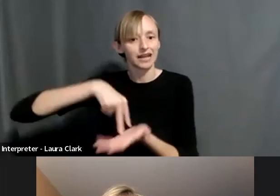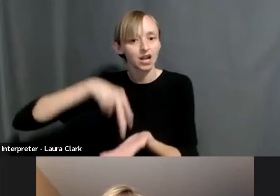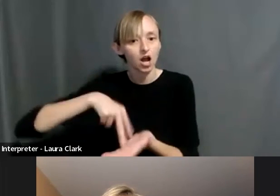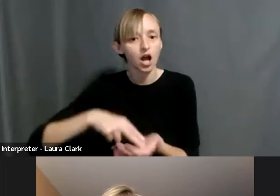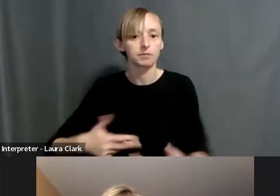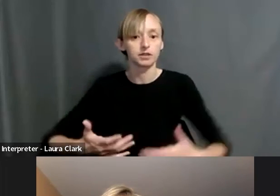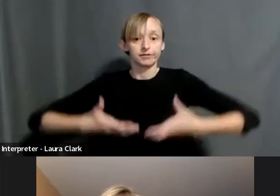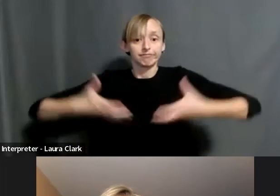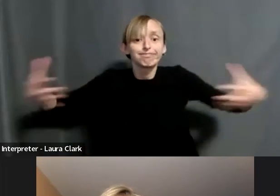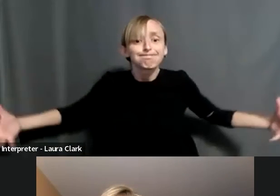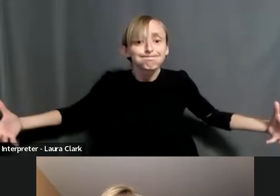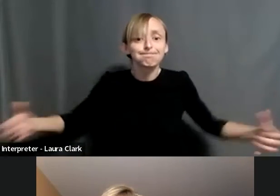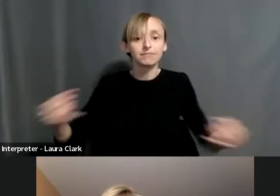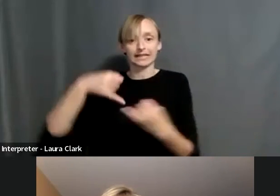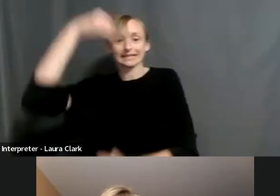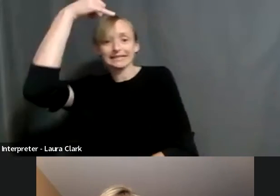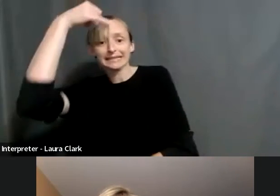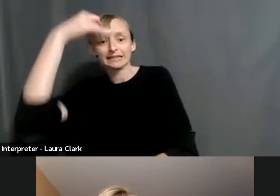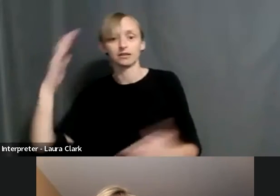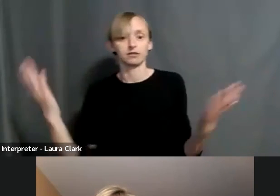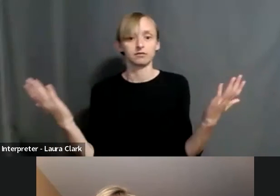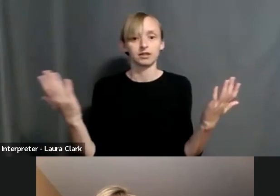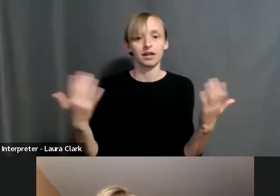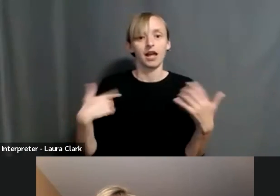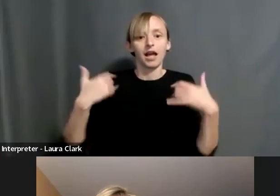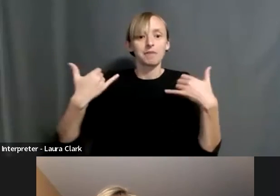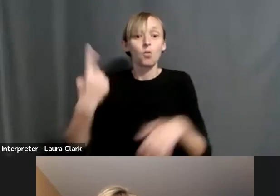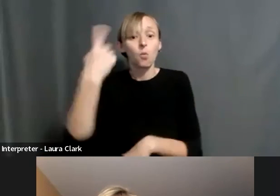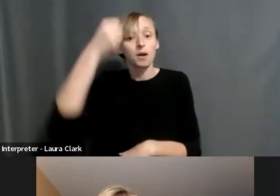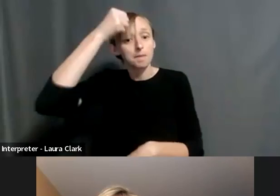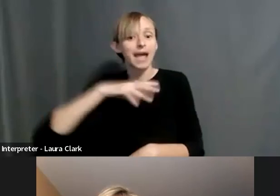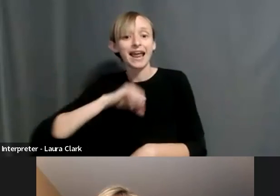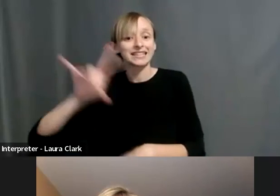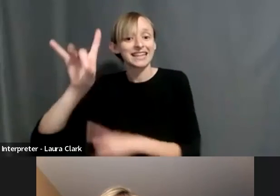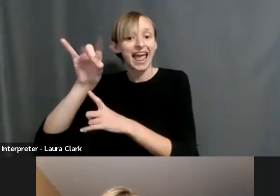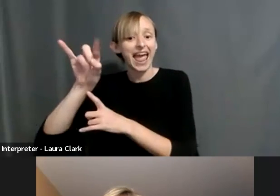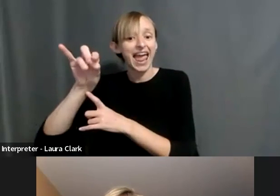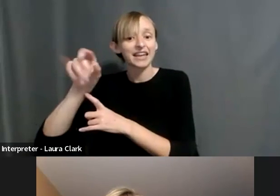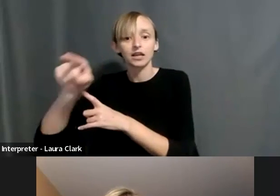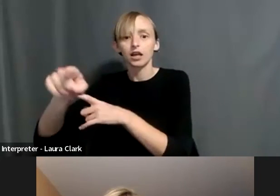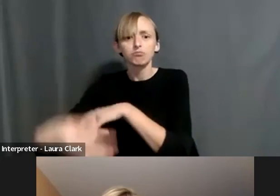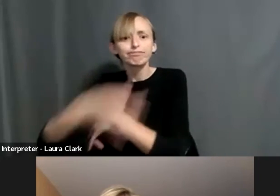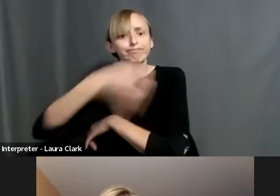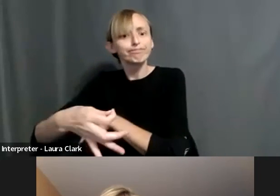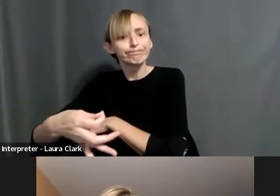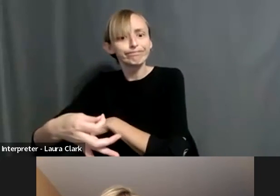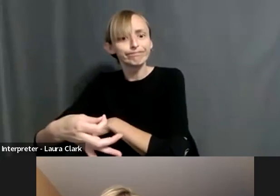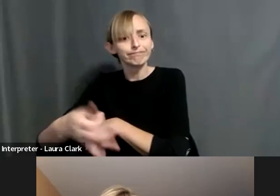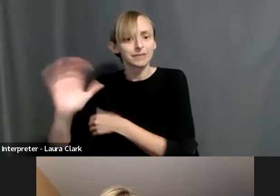30 pounds, you could be 10, you could be 80. I played an 80-year-old guy that was better than almost anybody else I've played before.